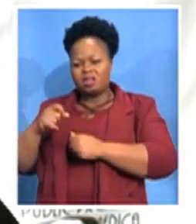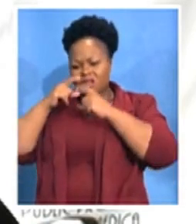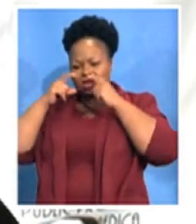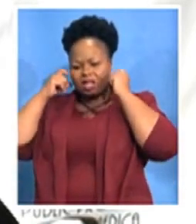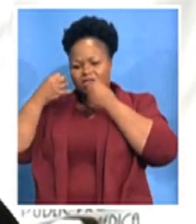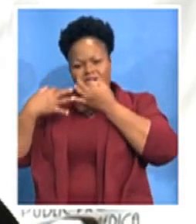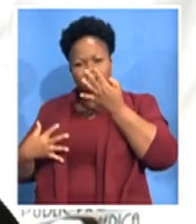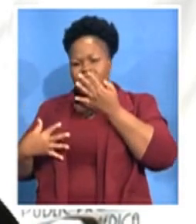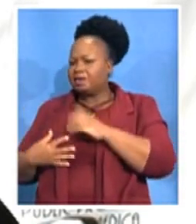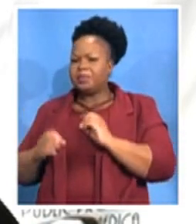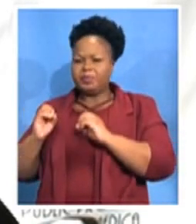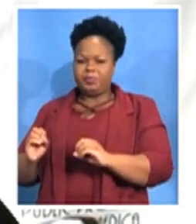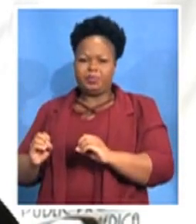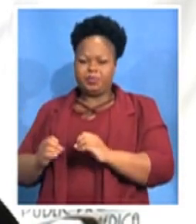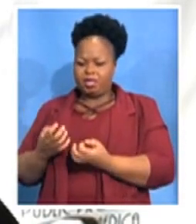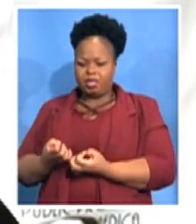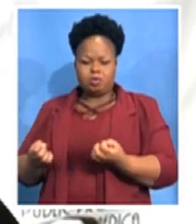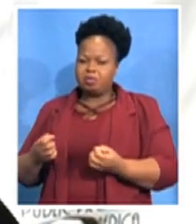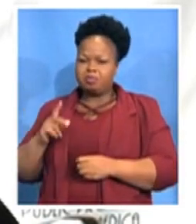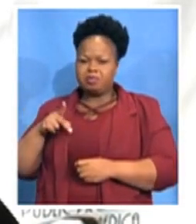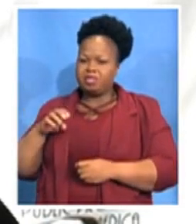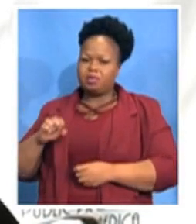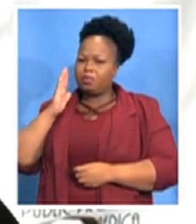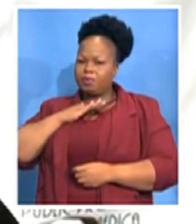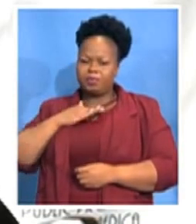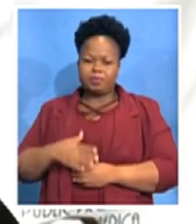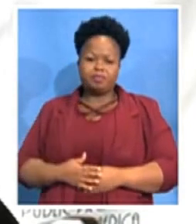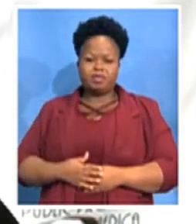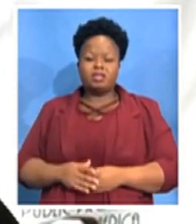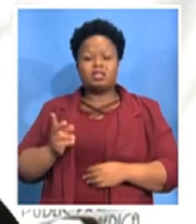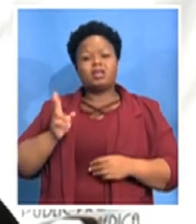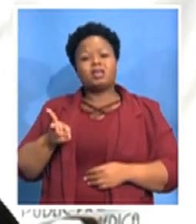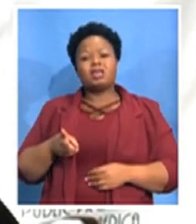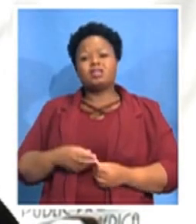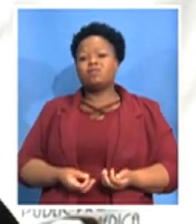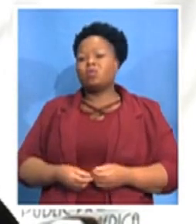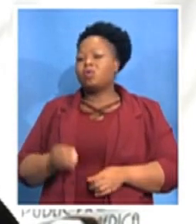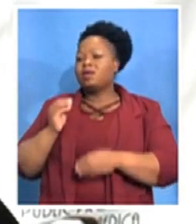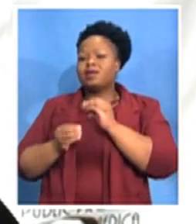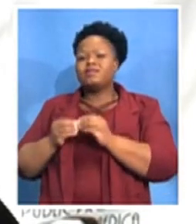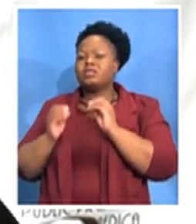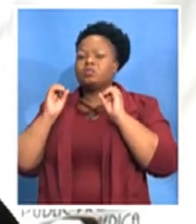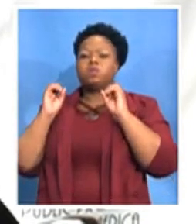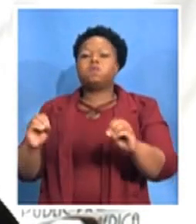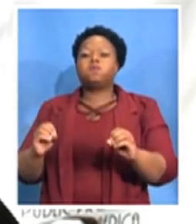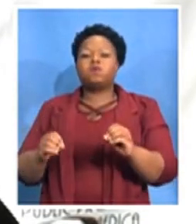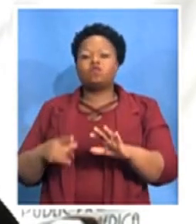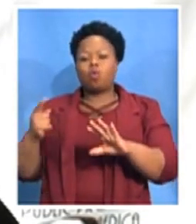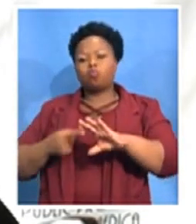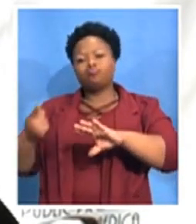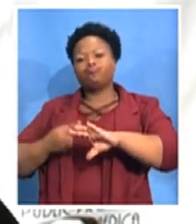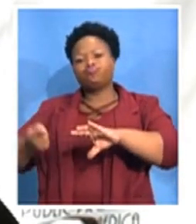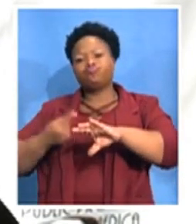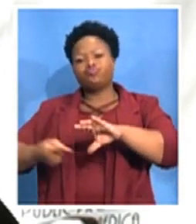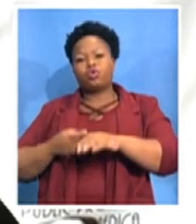Poor maintenance of laundry machines lead to breaking regularly and have challenges in respect